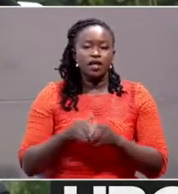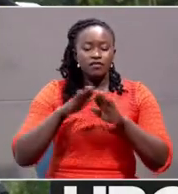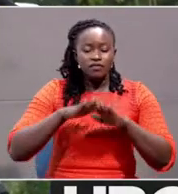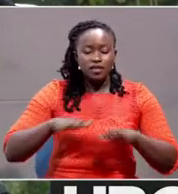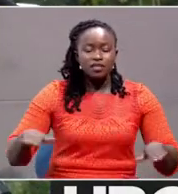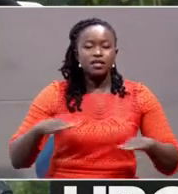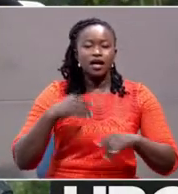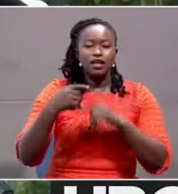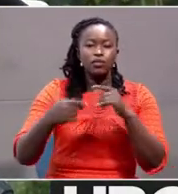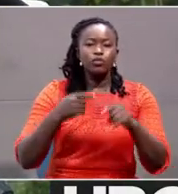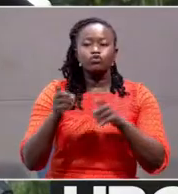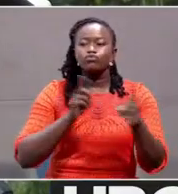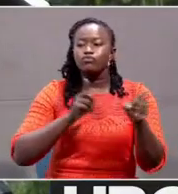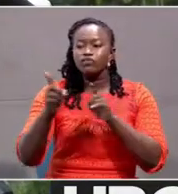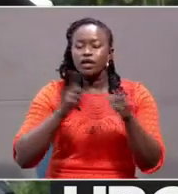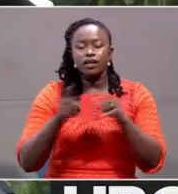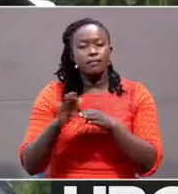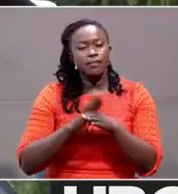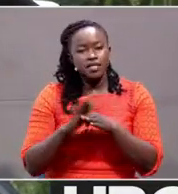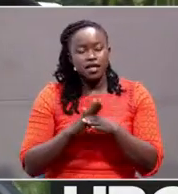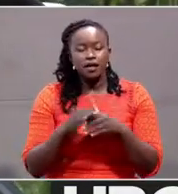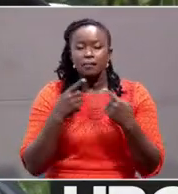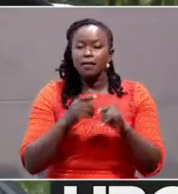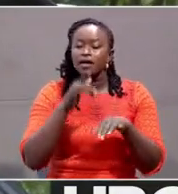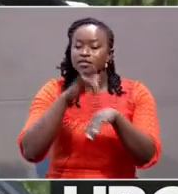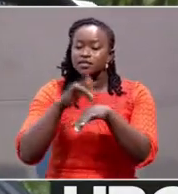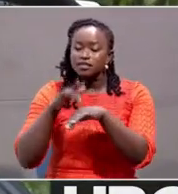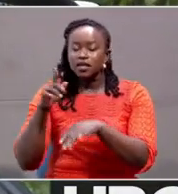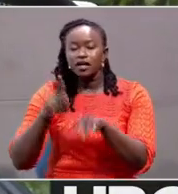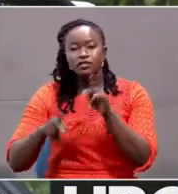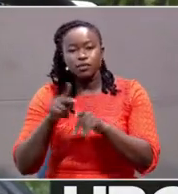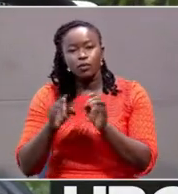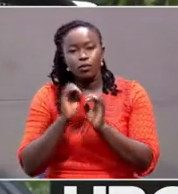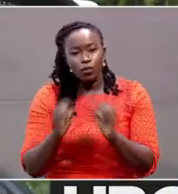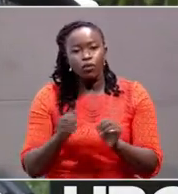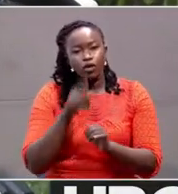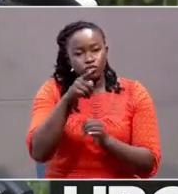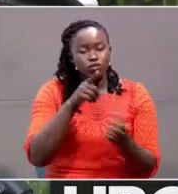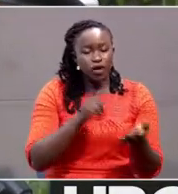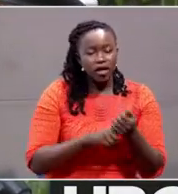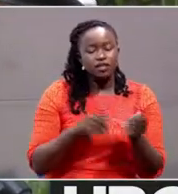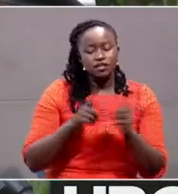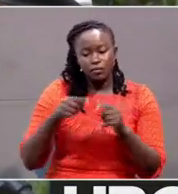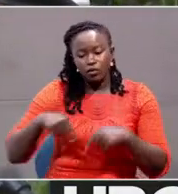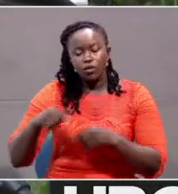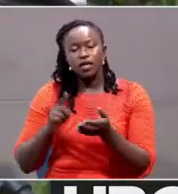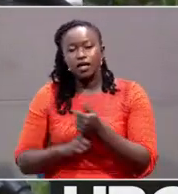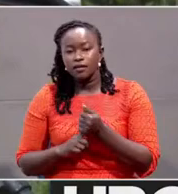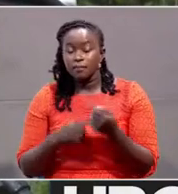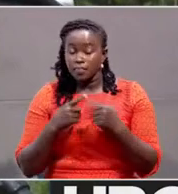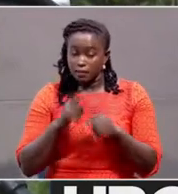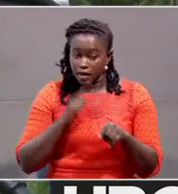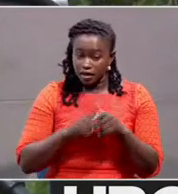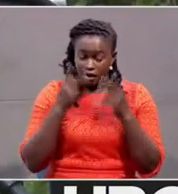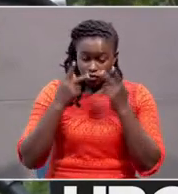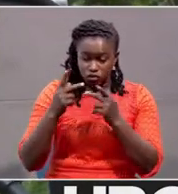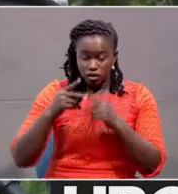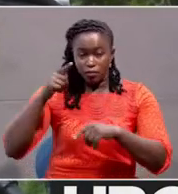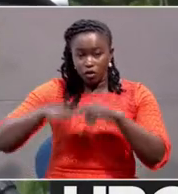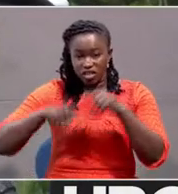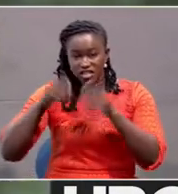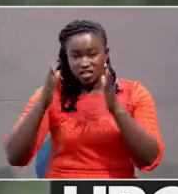mu field busy mu kifo ky'okusensitizinga abantu mufune naffe tufune bongo laba politician ye